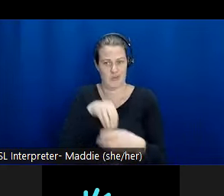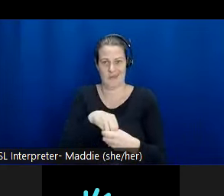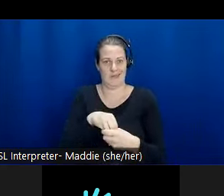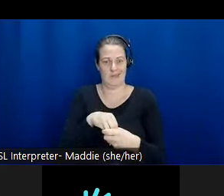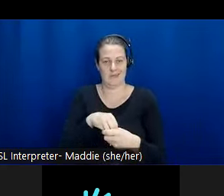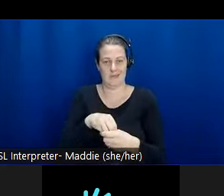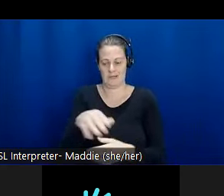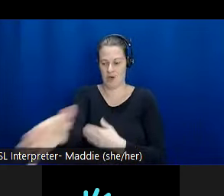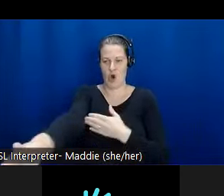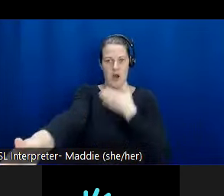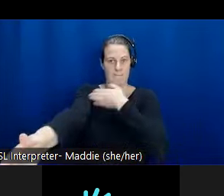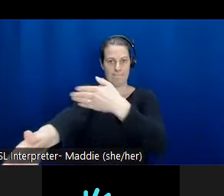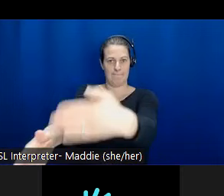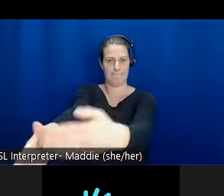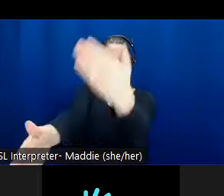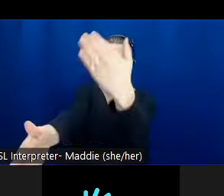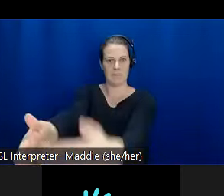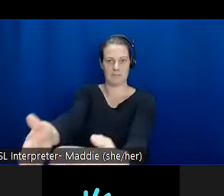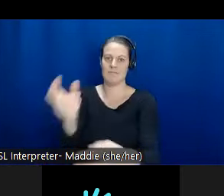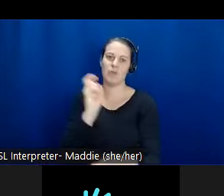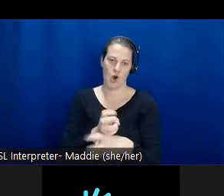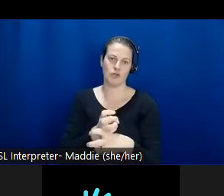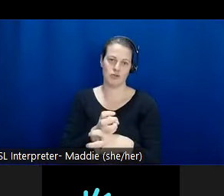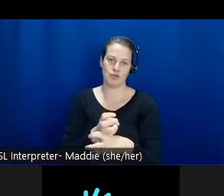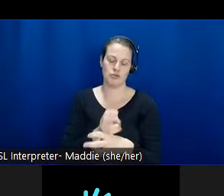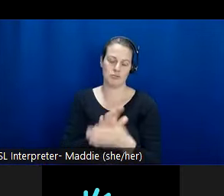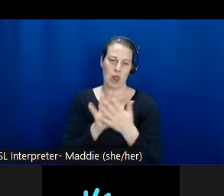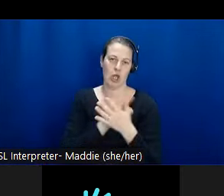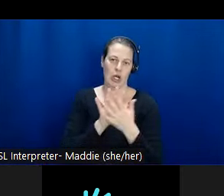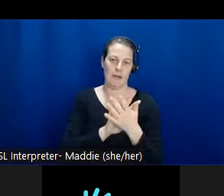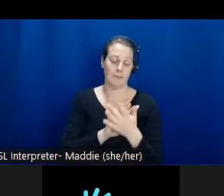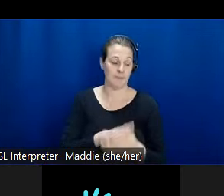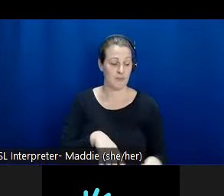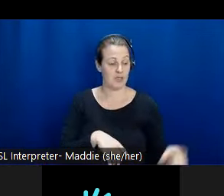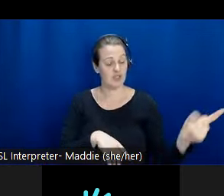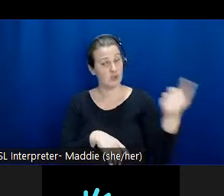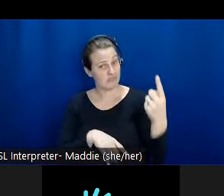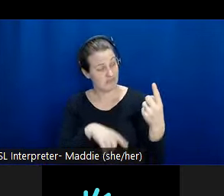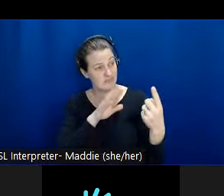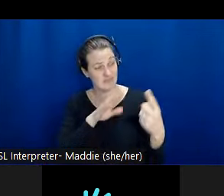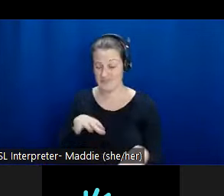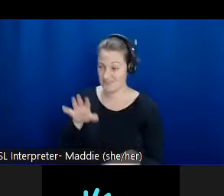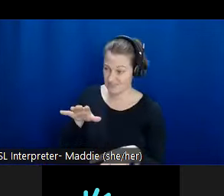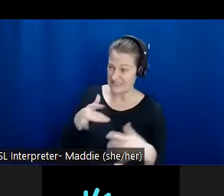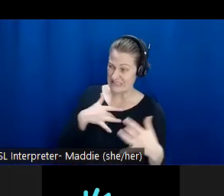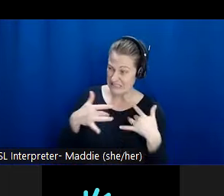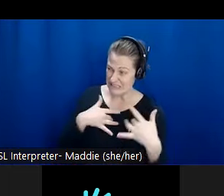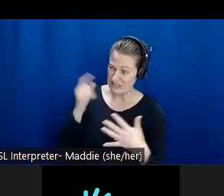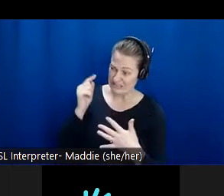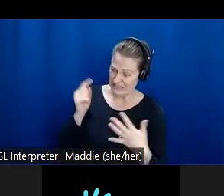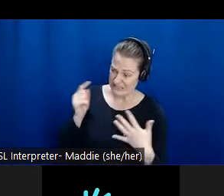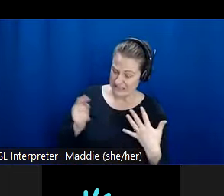arm's length as well. She came to me now with a lot of concerns over this newfound vision loss. She